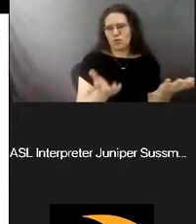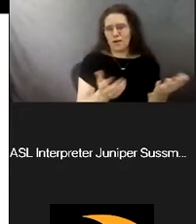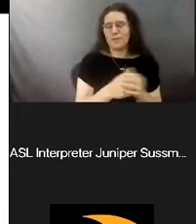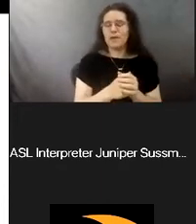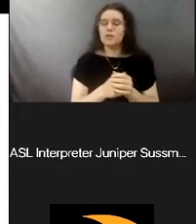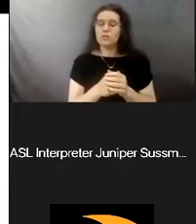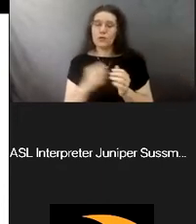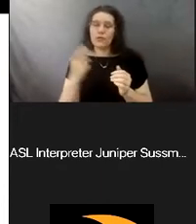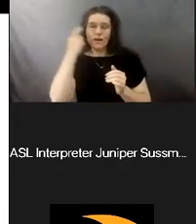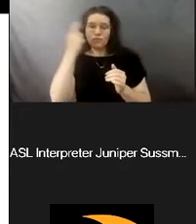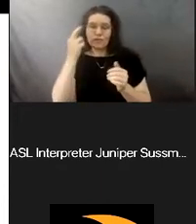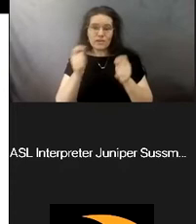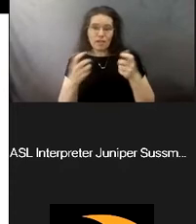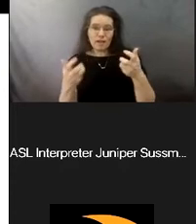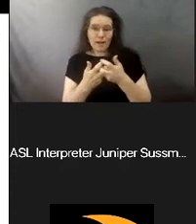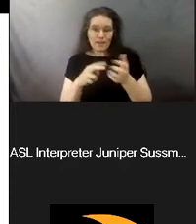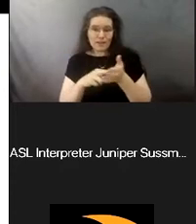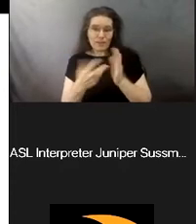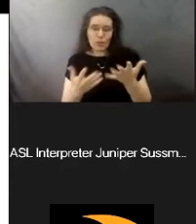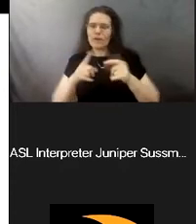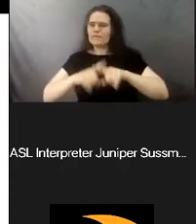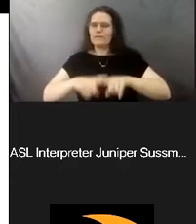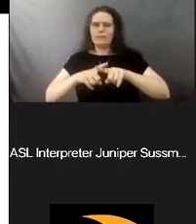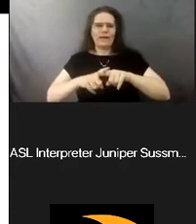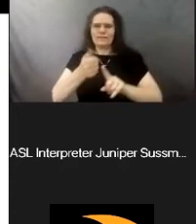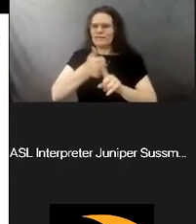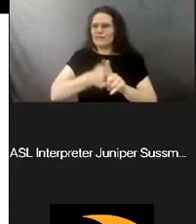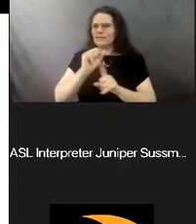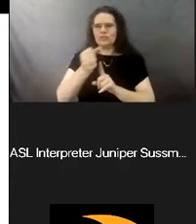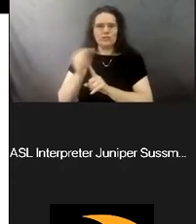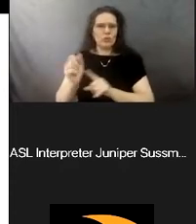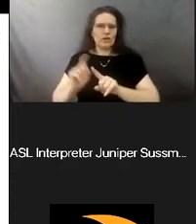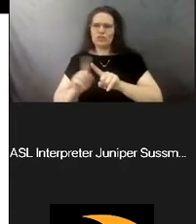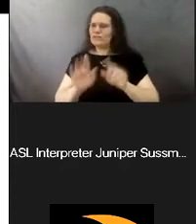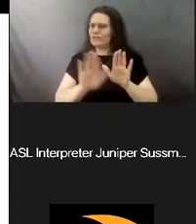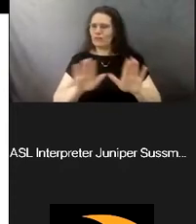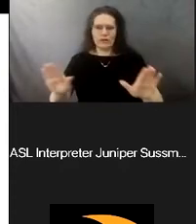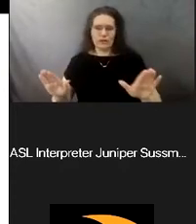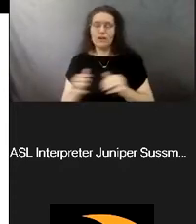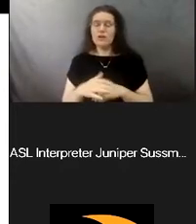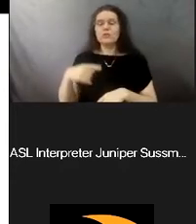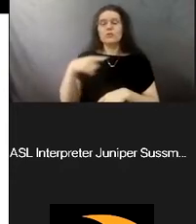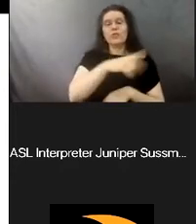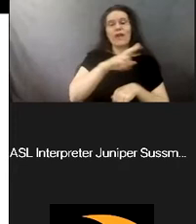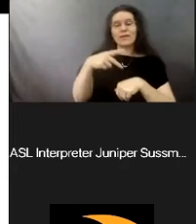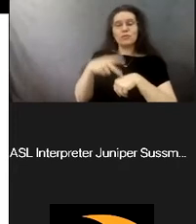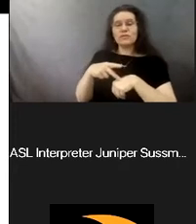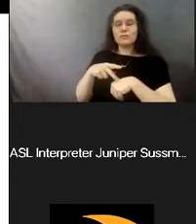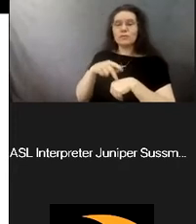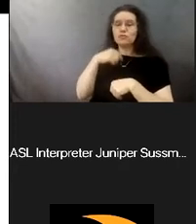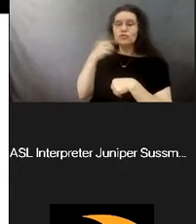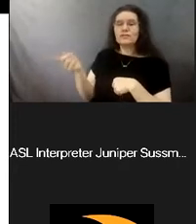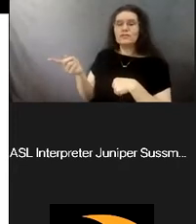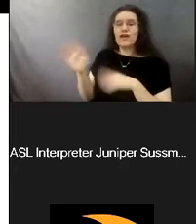fact-specific determination. And so responding the way that this principal did without considering the